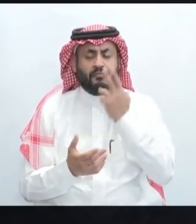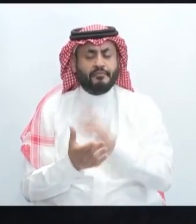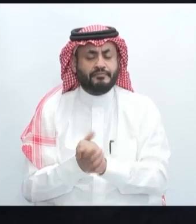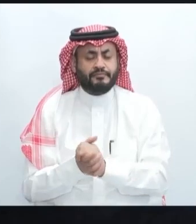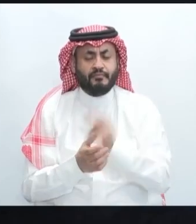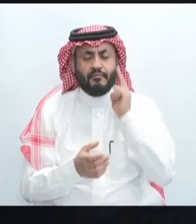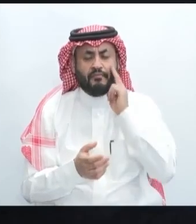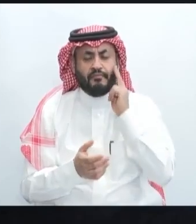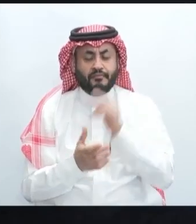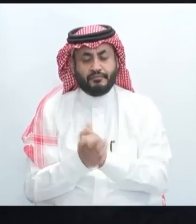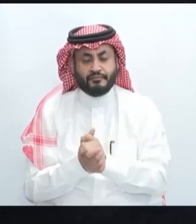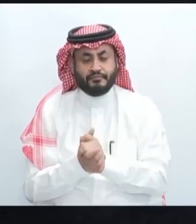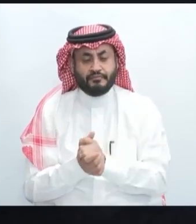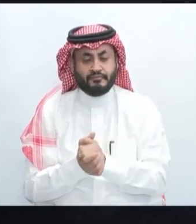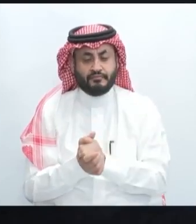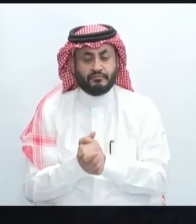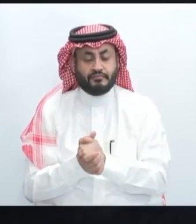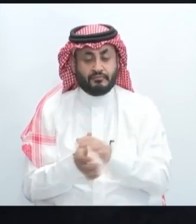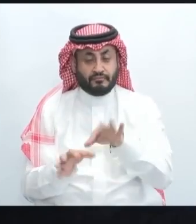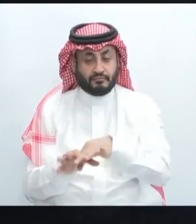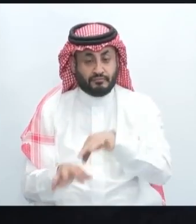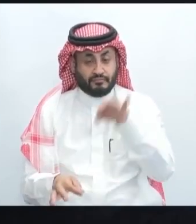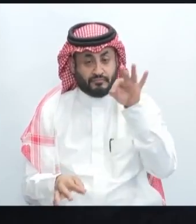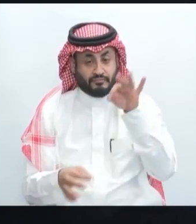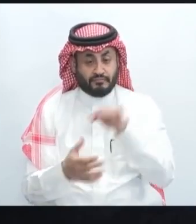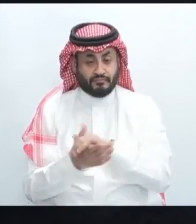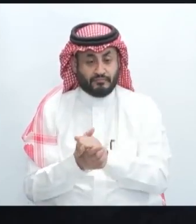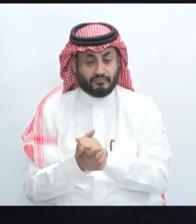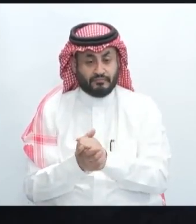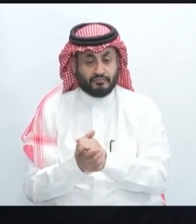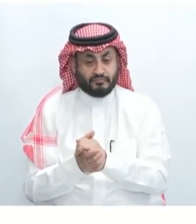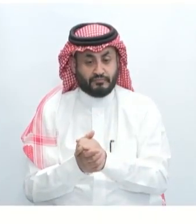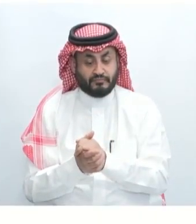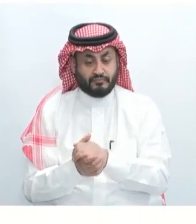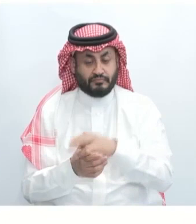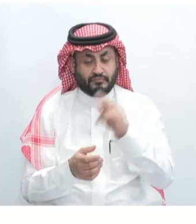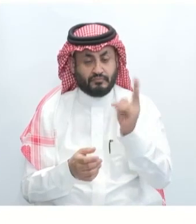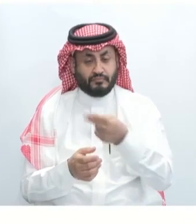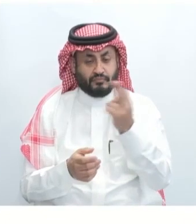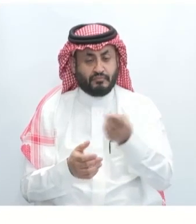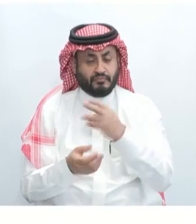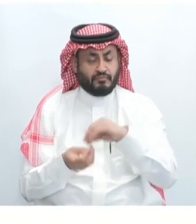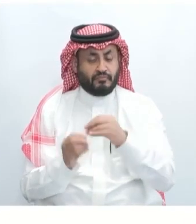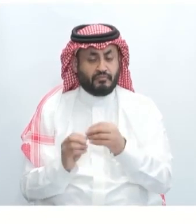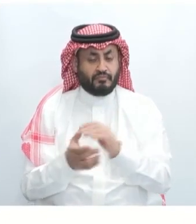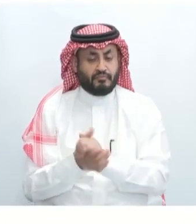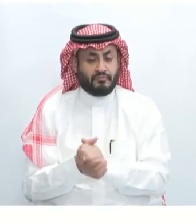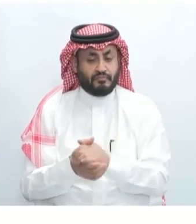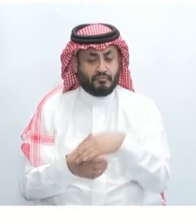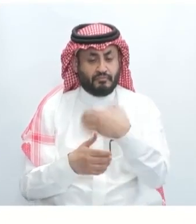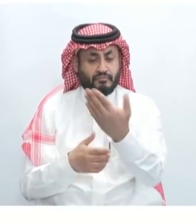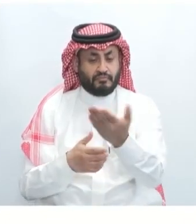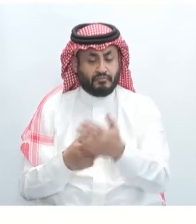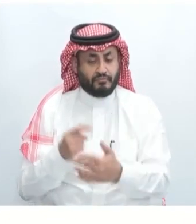Okay, what does it mean, pink? Yes, you can take your pencil, okay, and color it with pink. And this